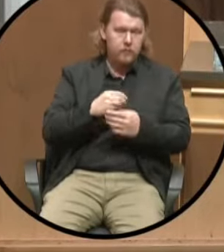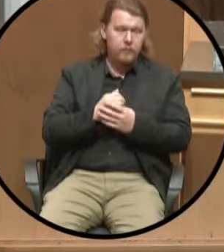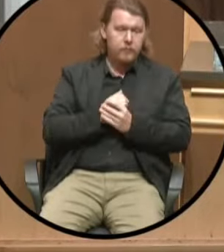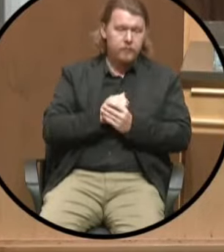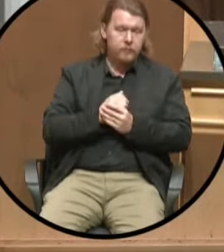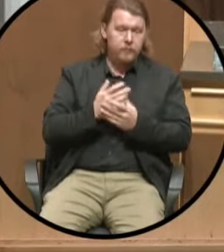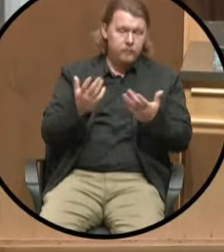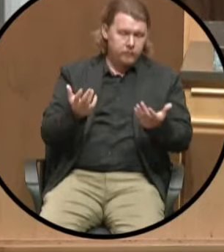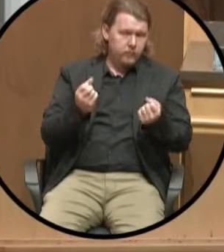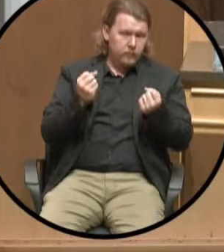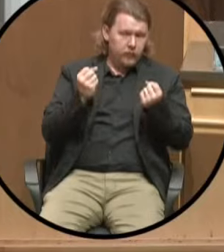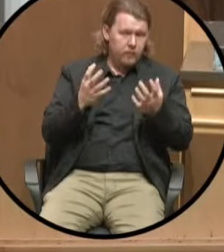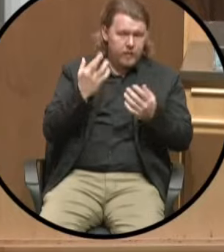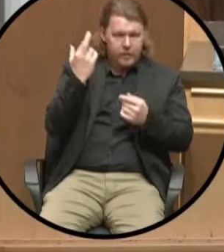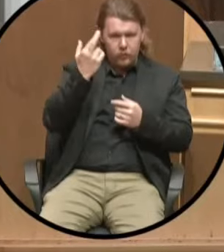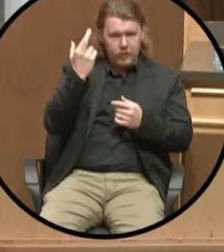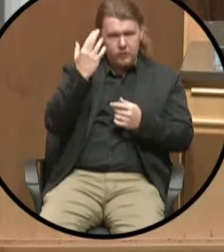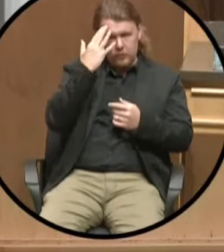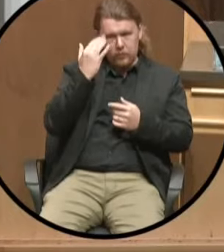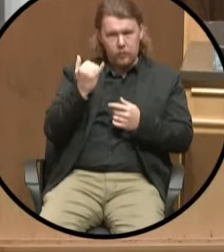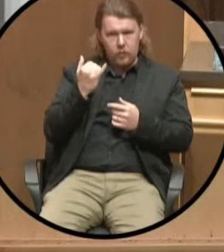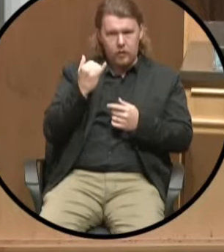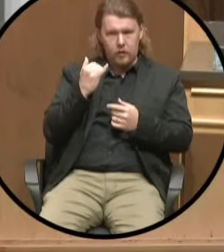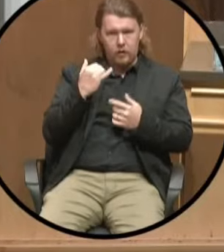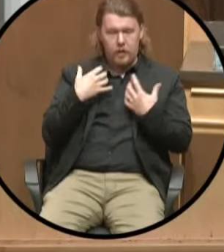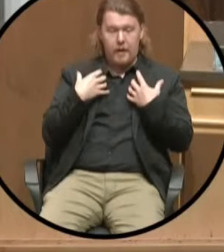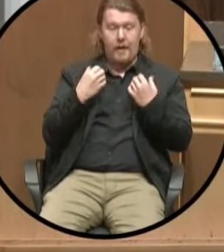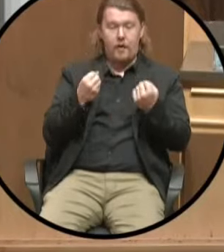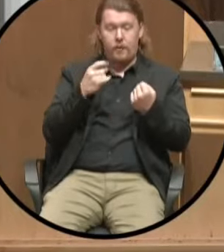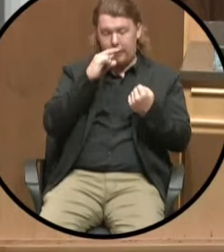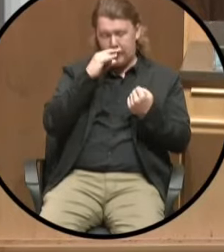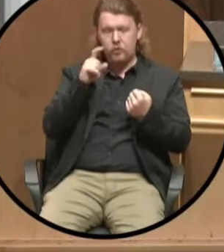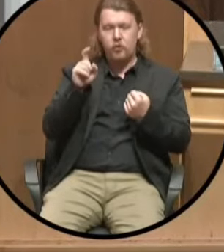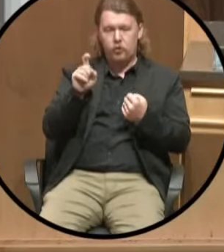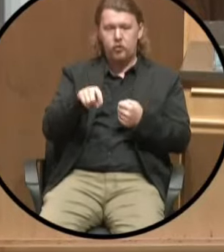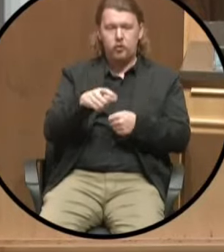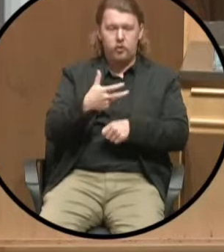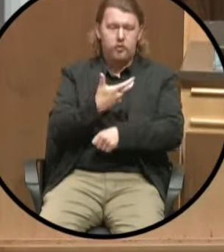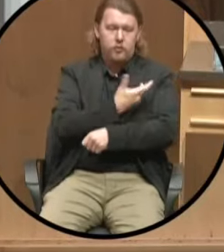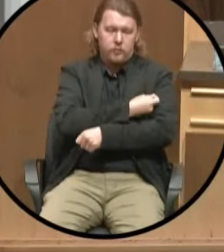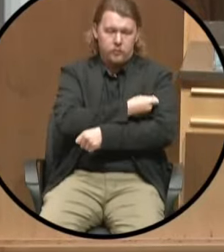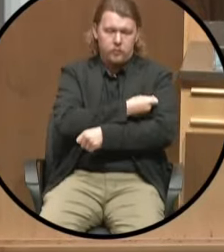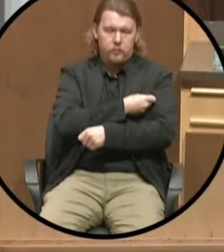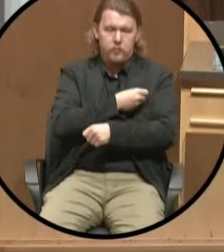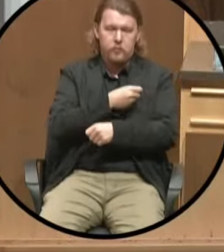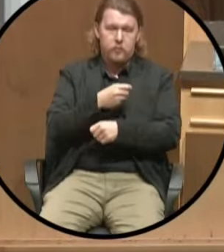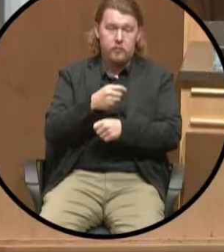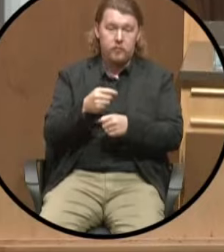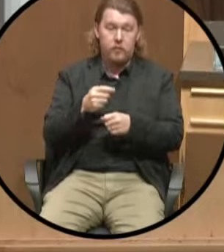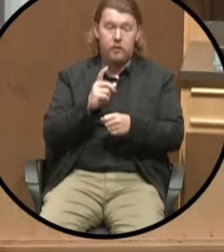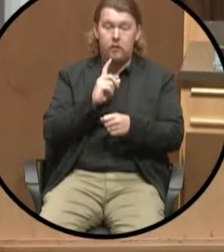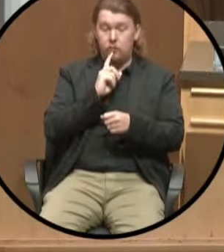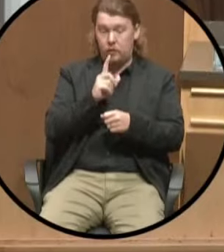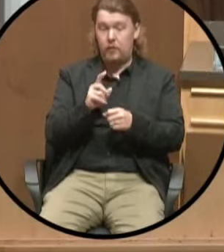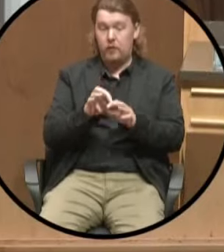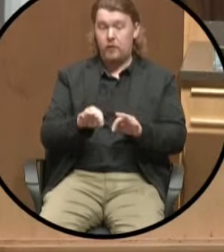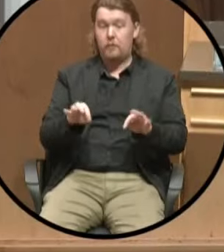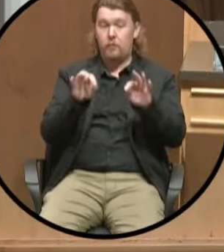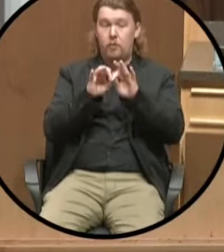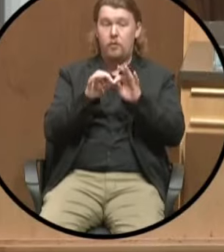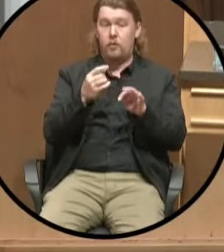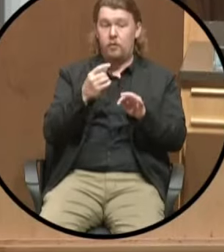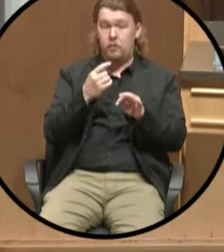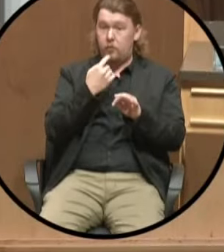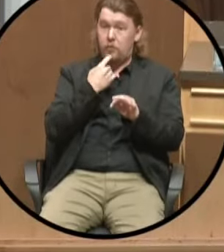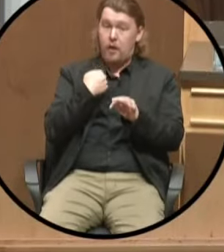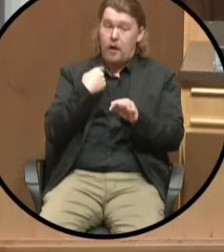vaccine. So there are a number of reasons that our healthy children should get this vaccination, and first and foremost, I would just say I think it's an act of